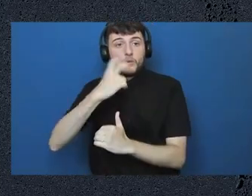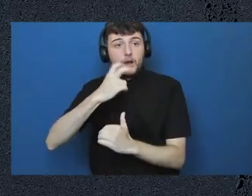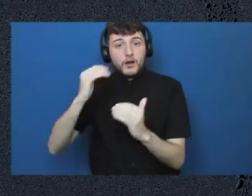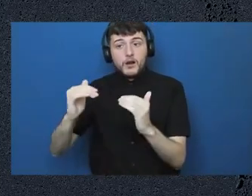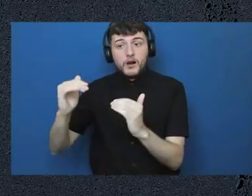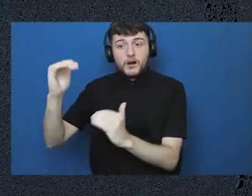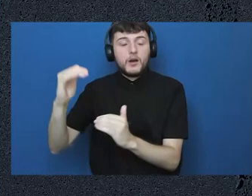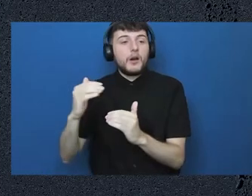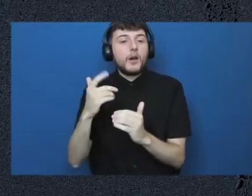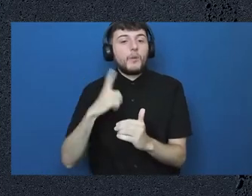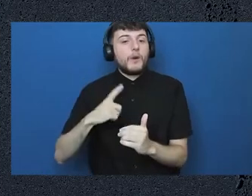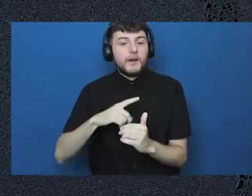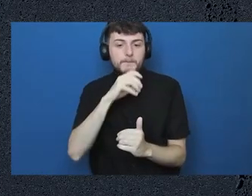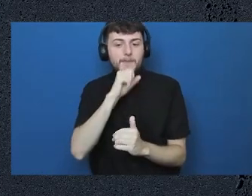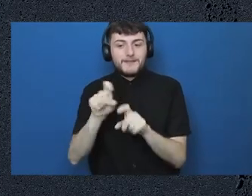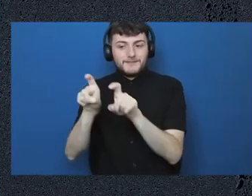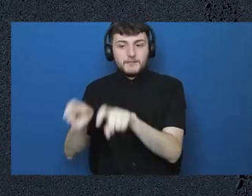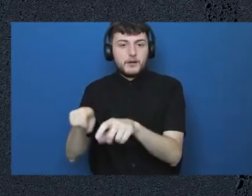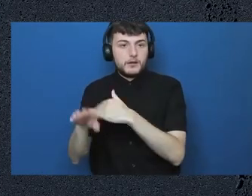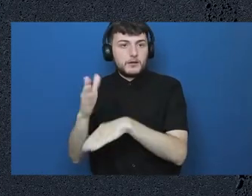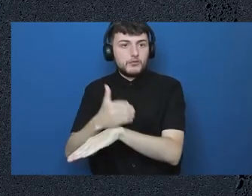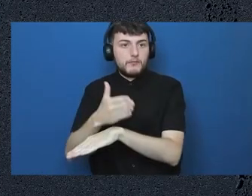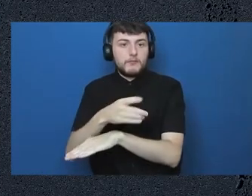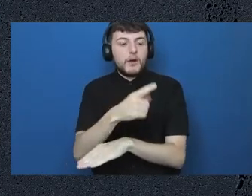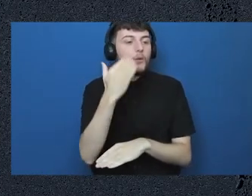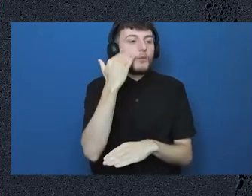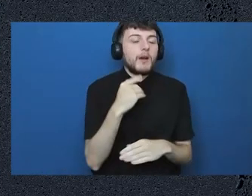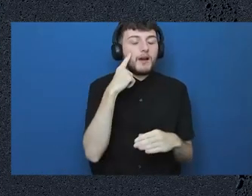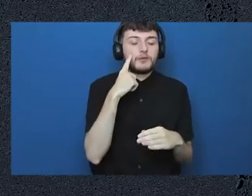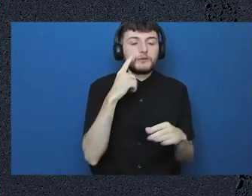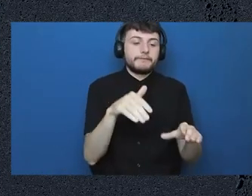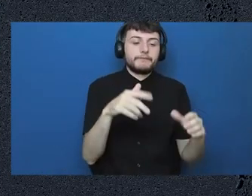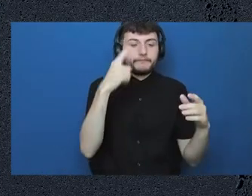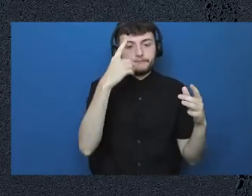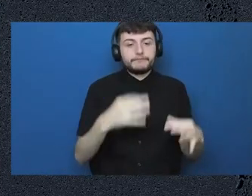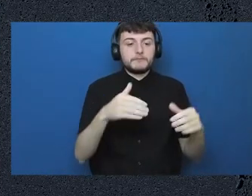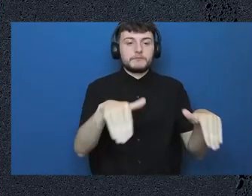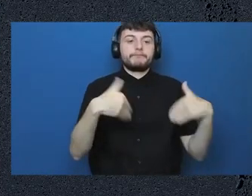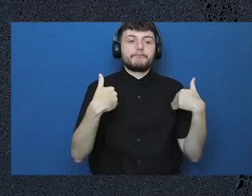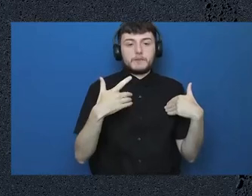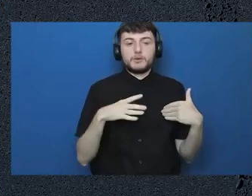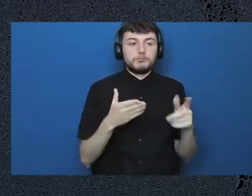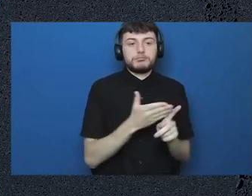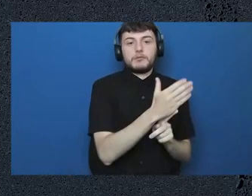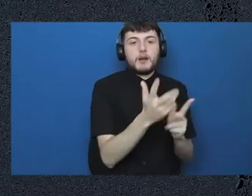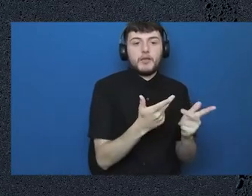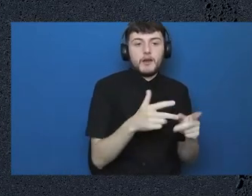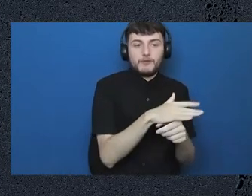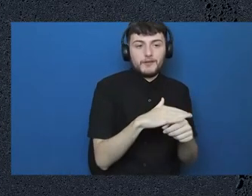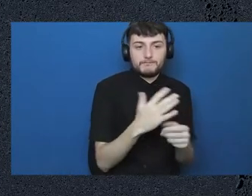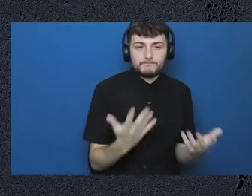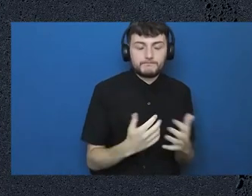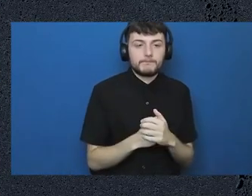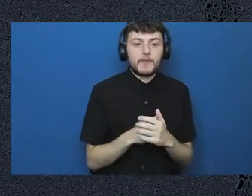and women are choosing to go on and do other stuff. And that's interesting, and that has a really profound impact on leadership